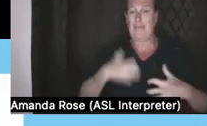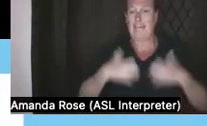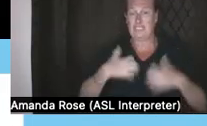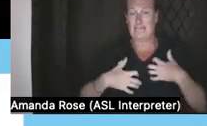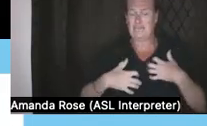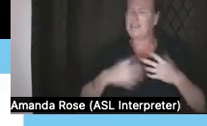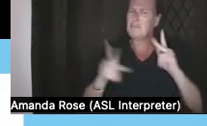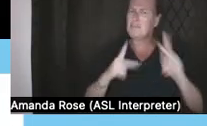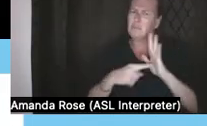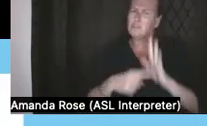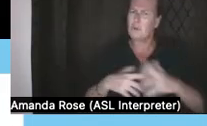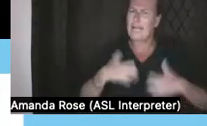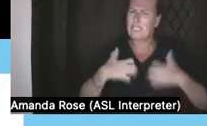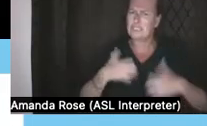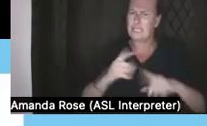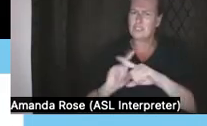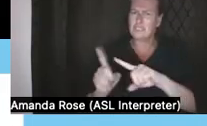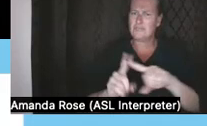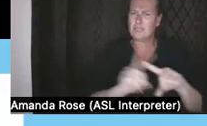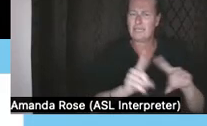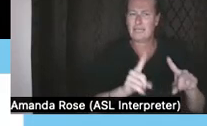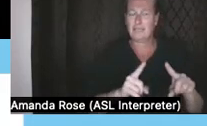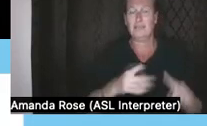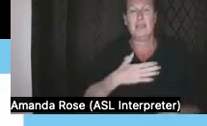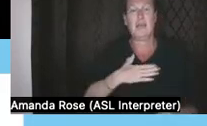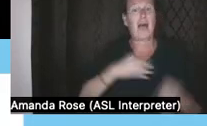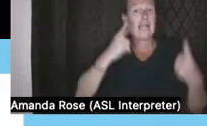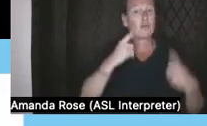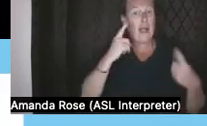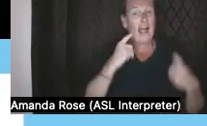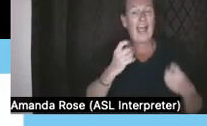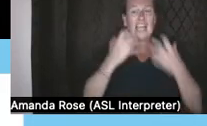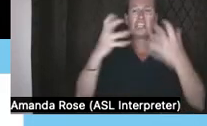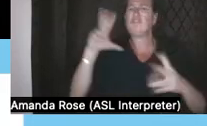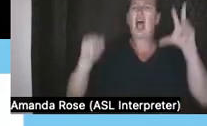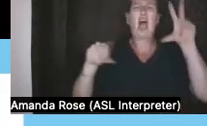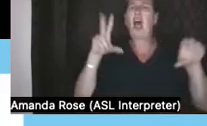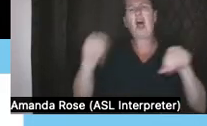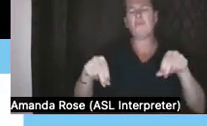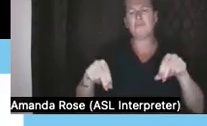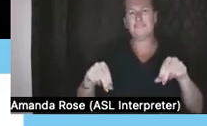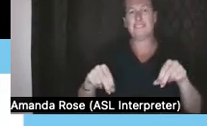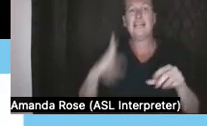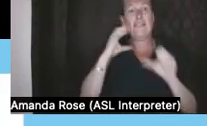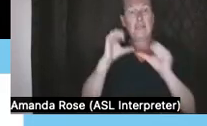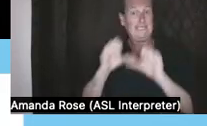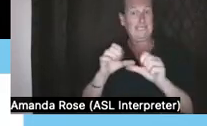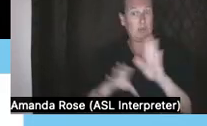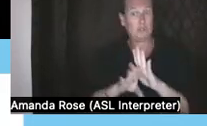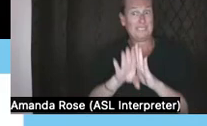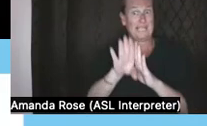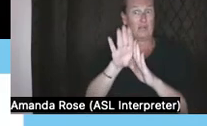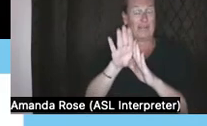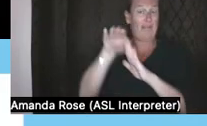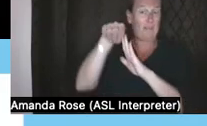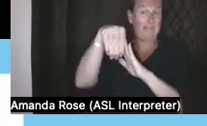agitation differently. Some might start crying, shouting no. They're going to continue to accelerate, and at the peak, that's where we might see